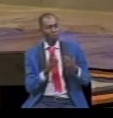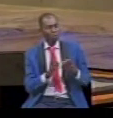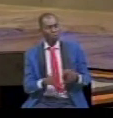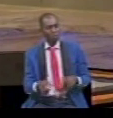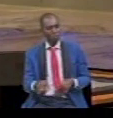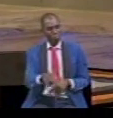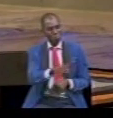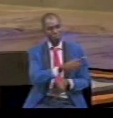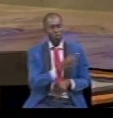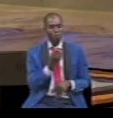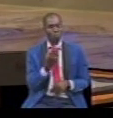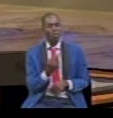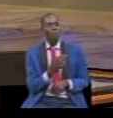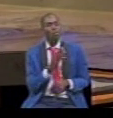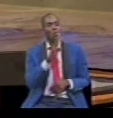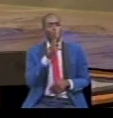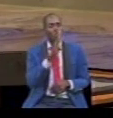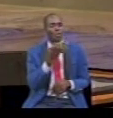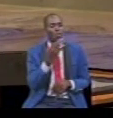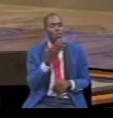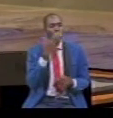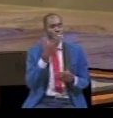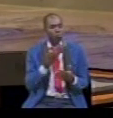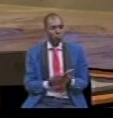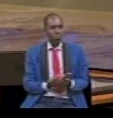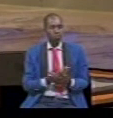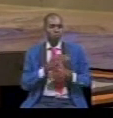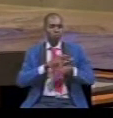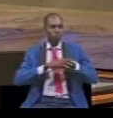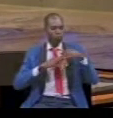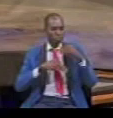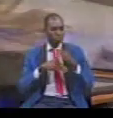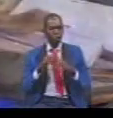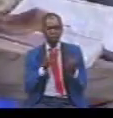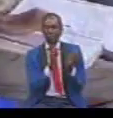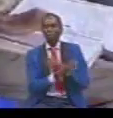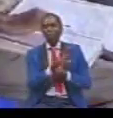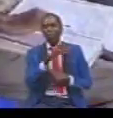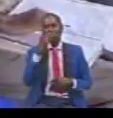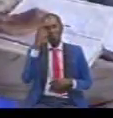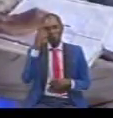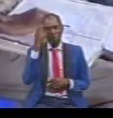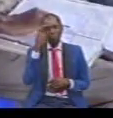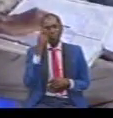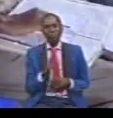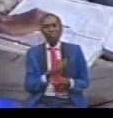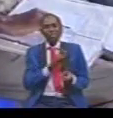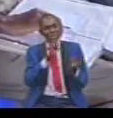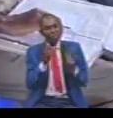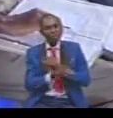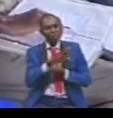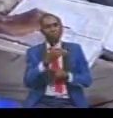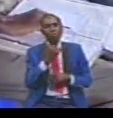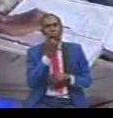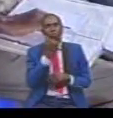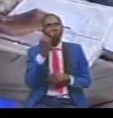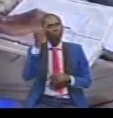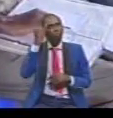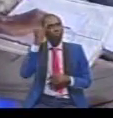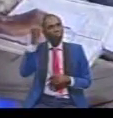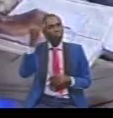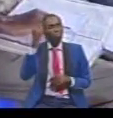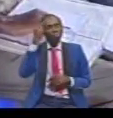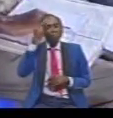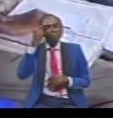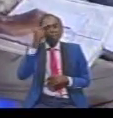them, be of good cheer, change your mind, change your thinking, turn away